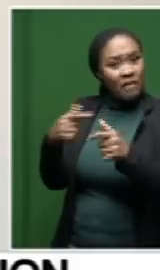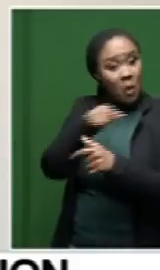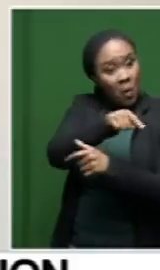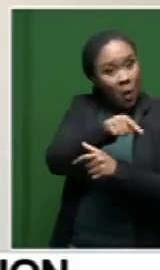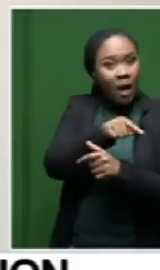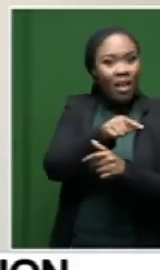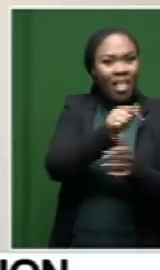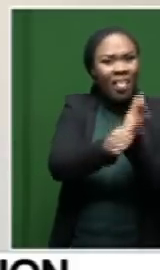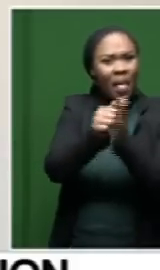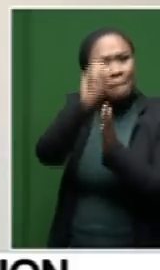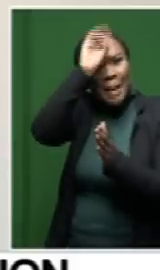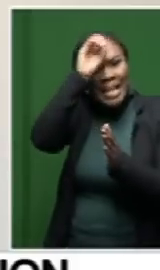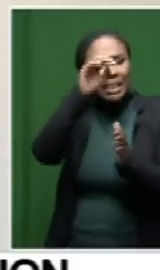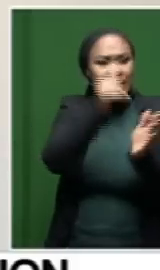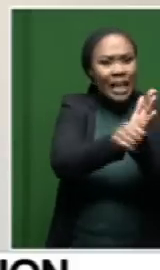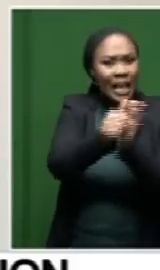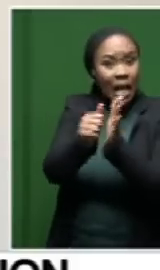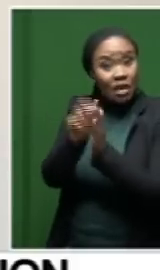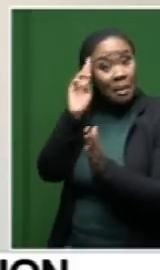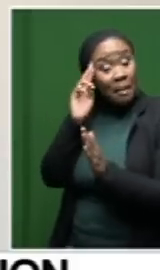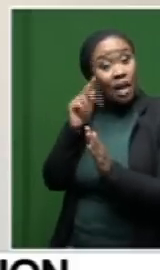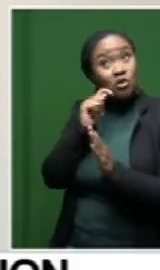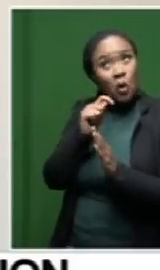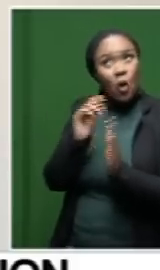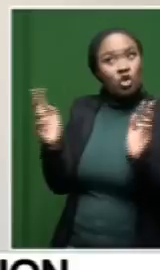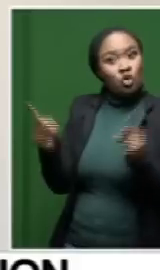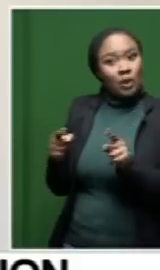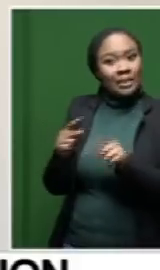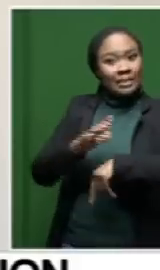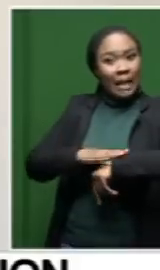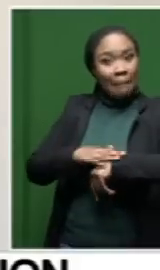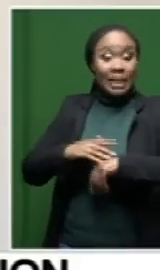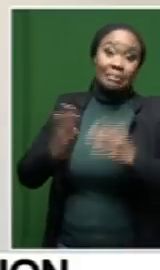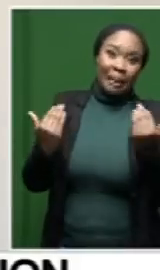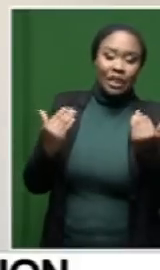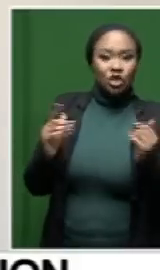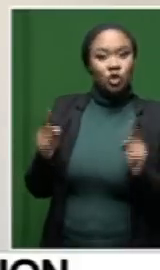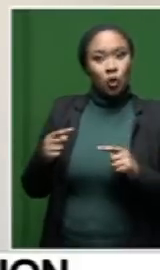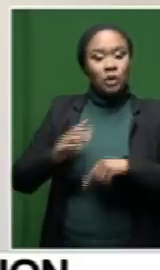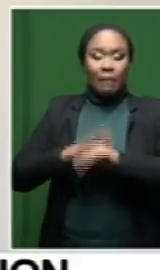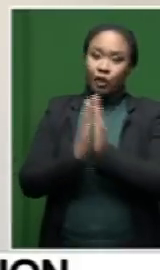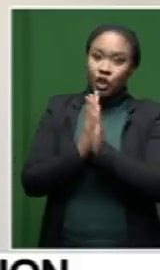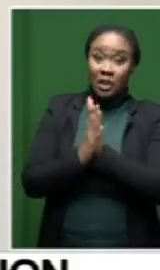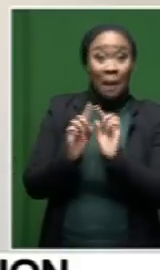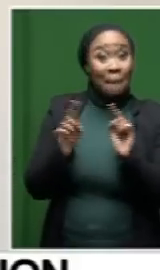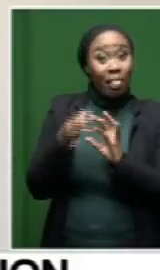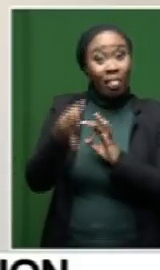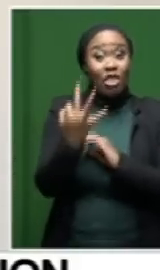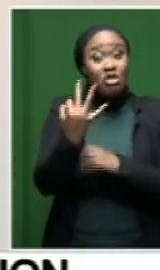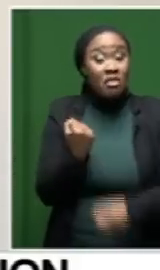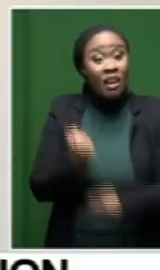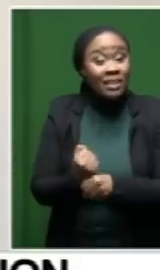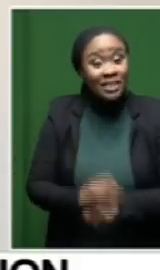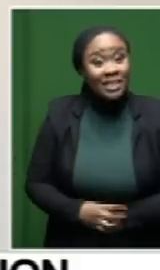a short period of time. How long did it take? It ultimately took 3 years. And it was investigating